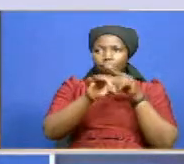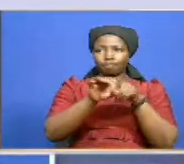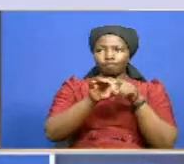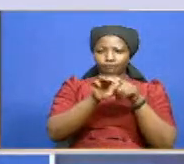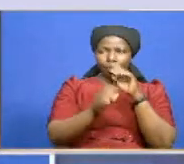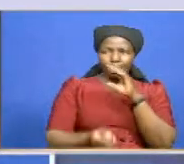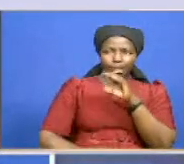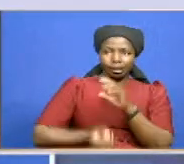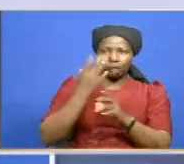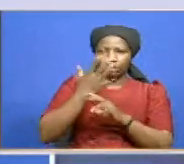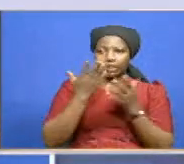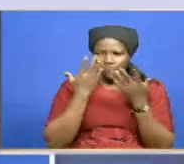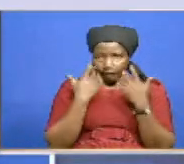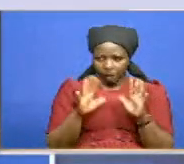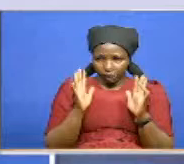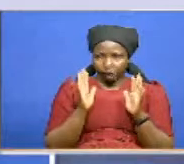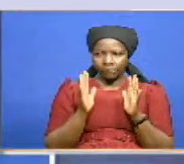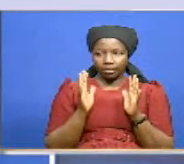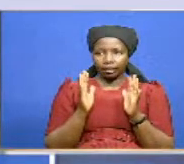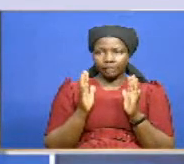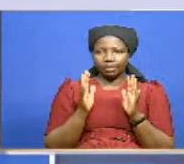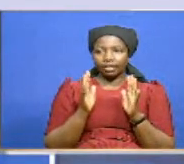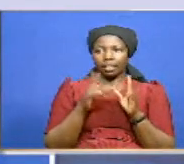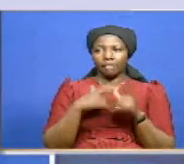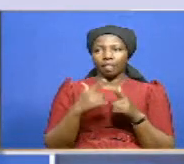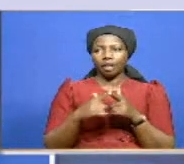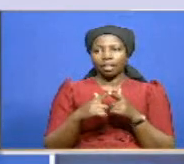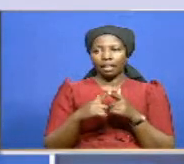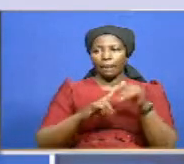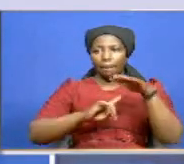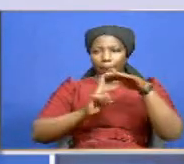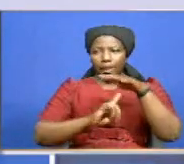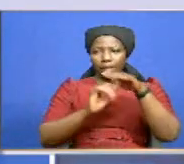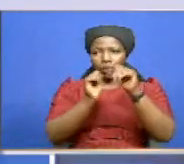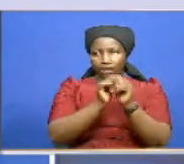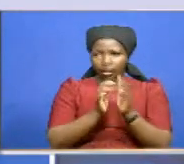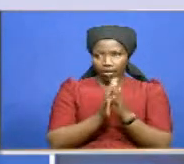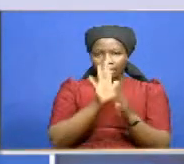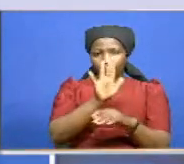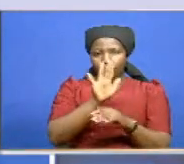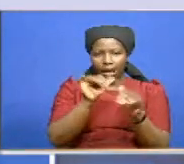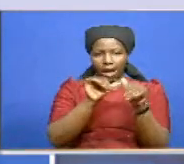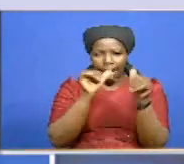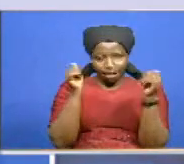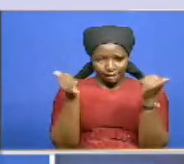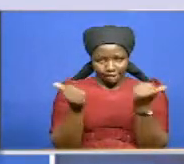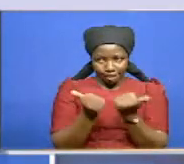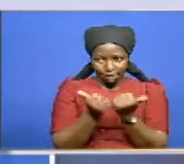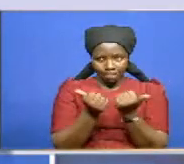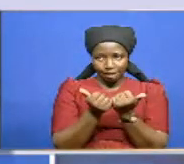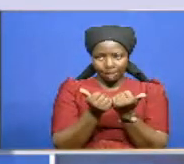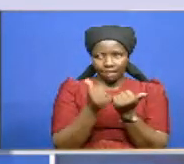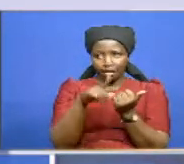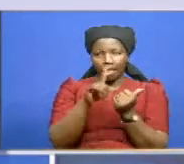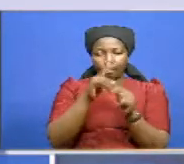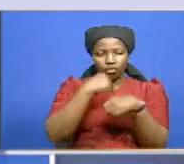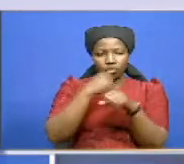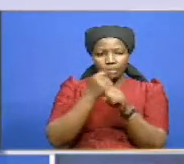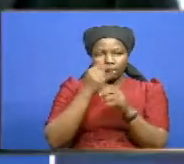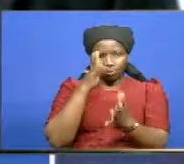rolled, the ministry and its relevant agencies is going to ensure